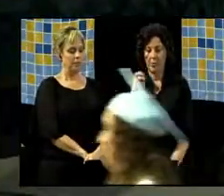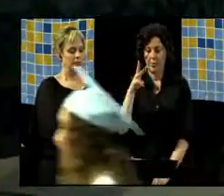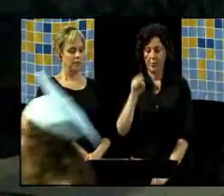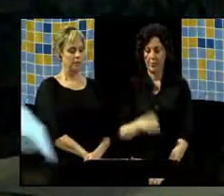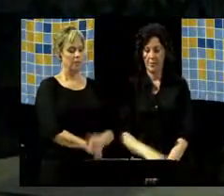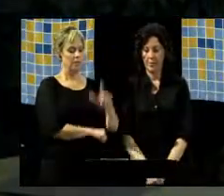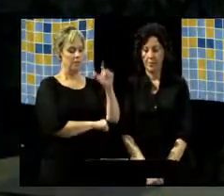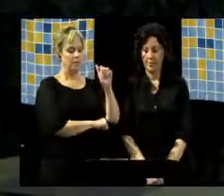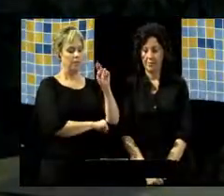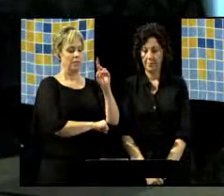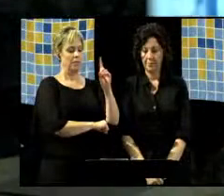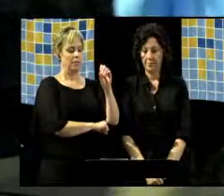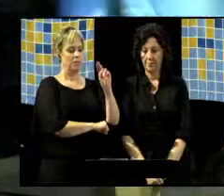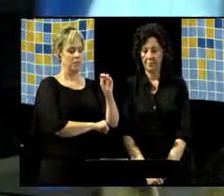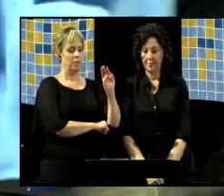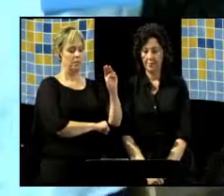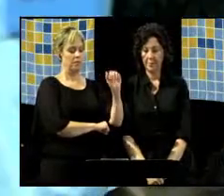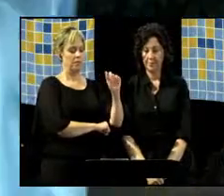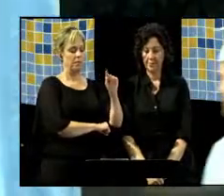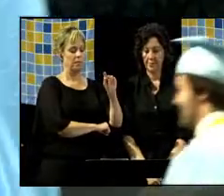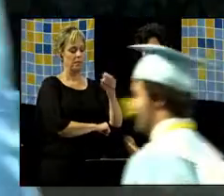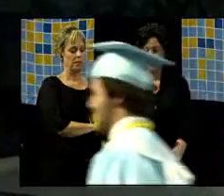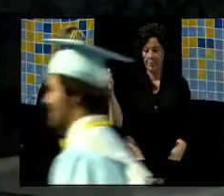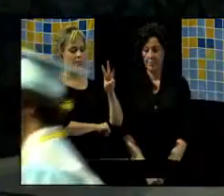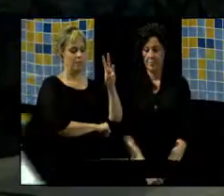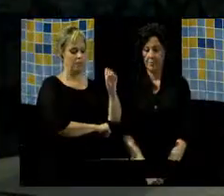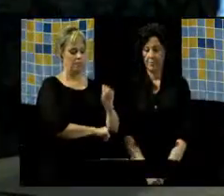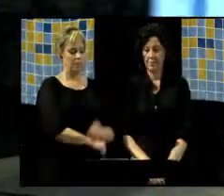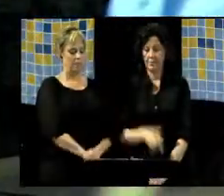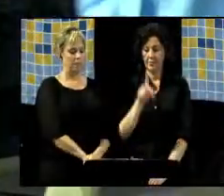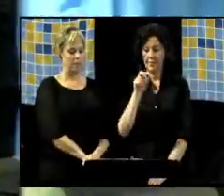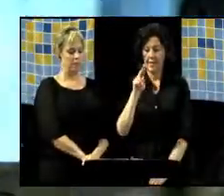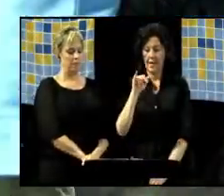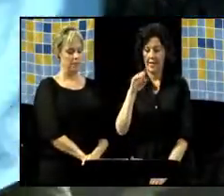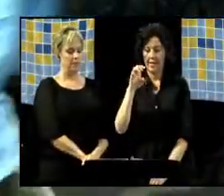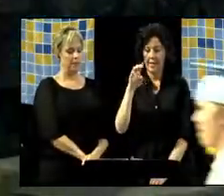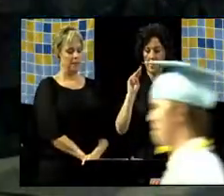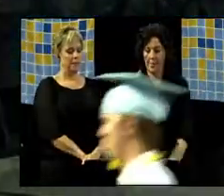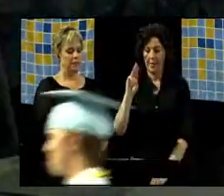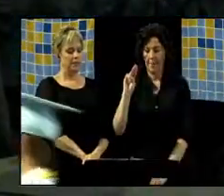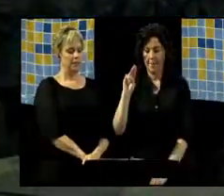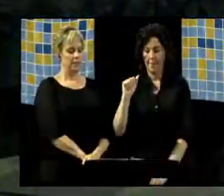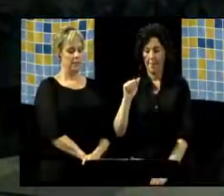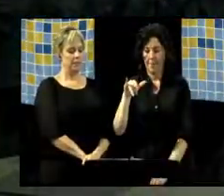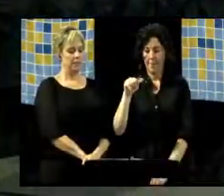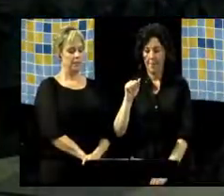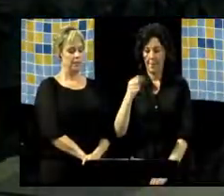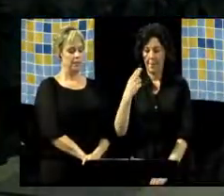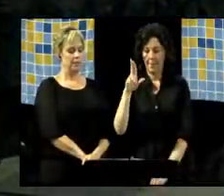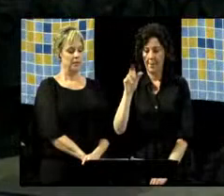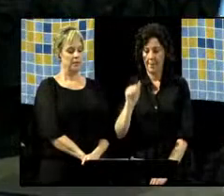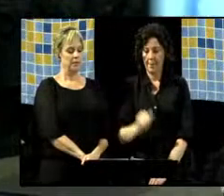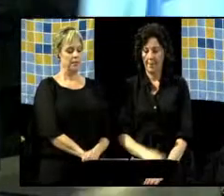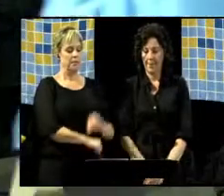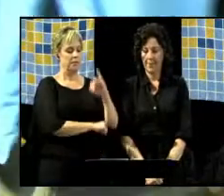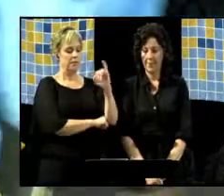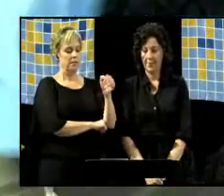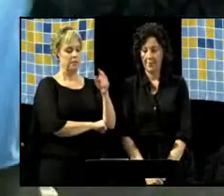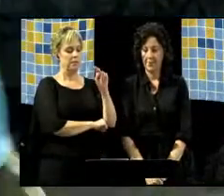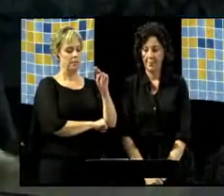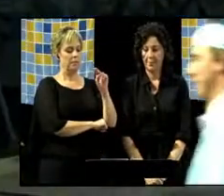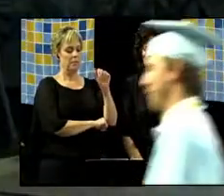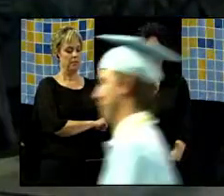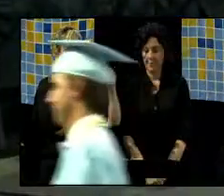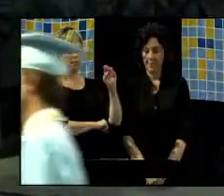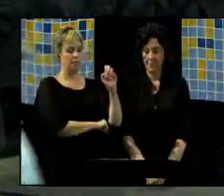Landon Cole Matthews. Denium Bastiani Mayawa. Jenna Lee